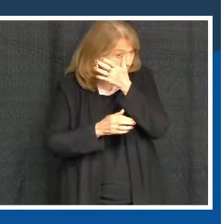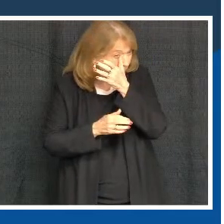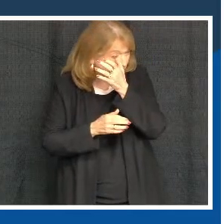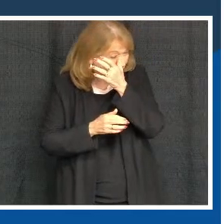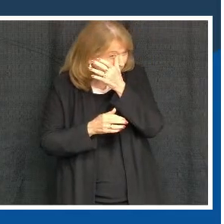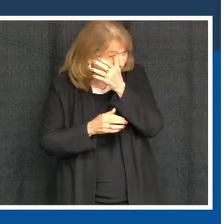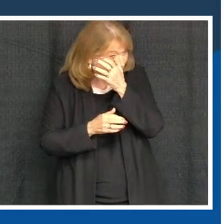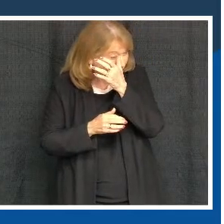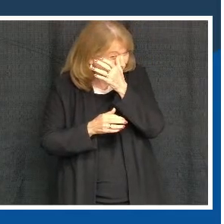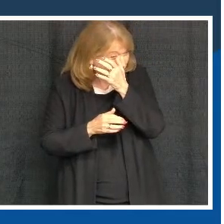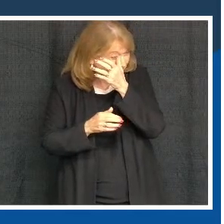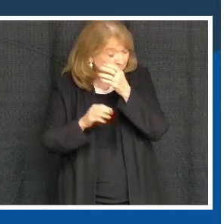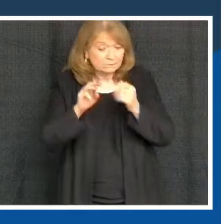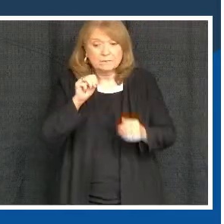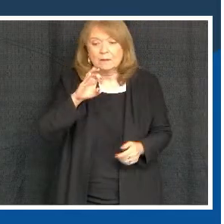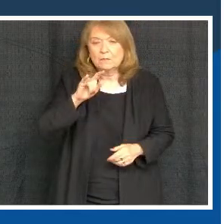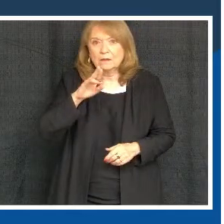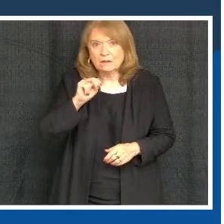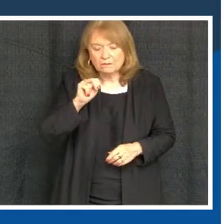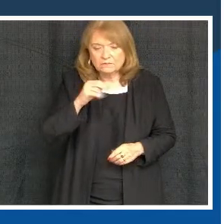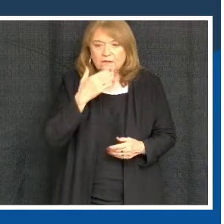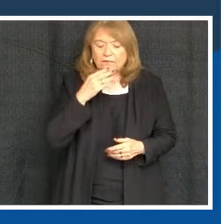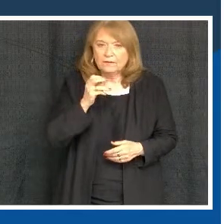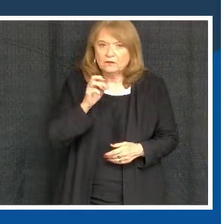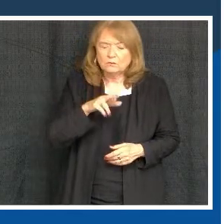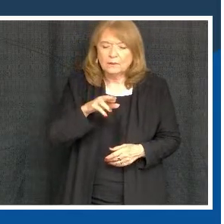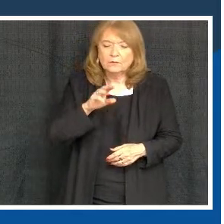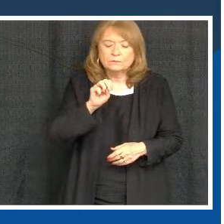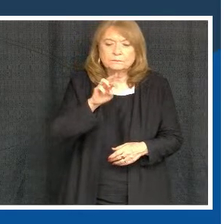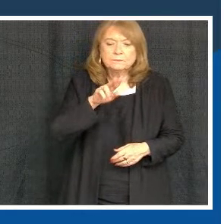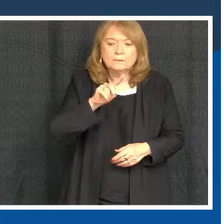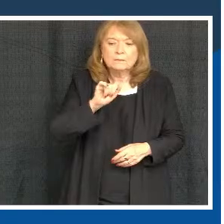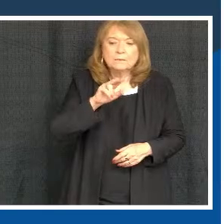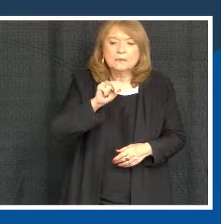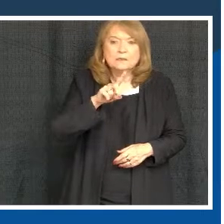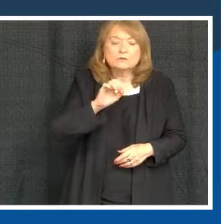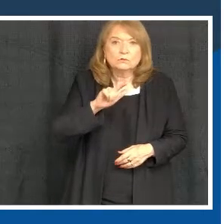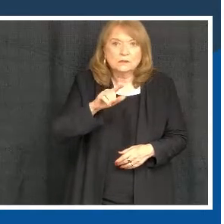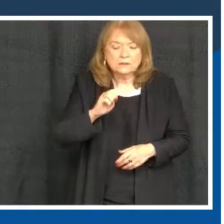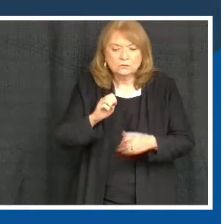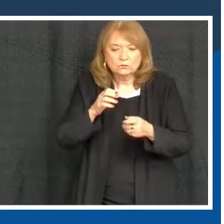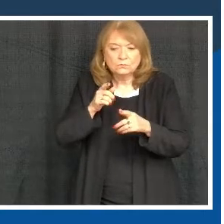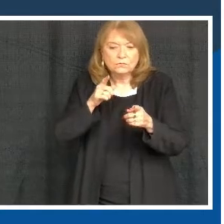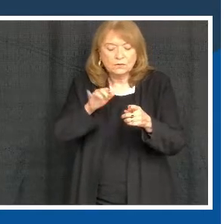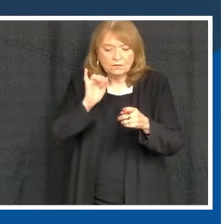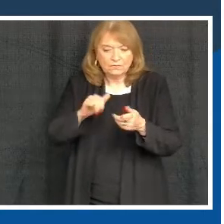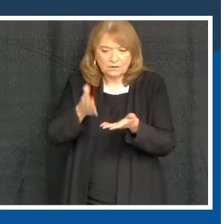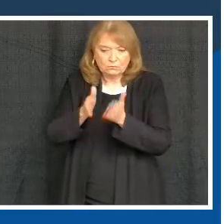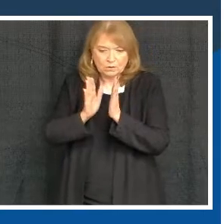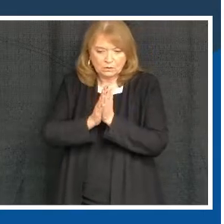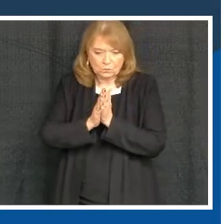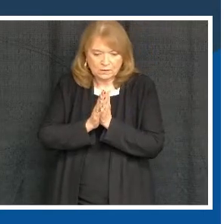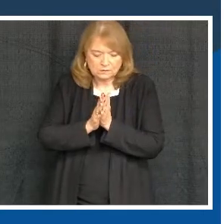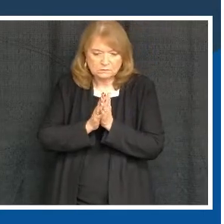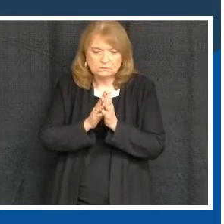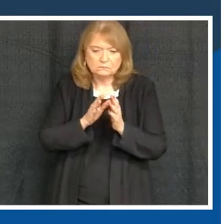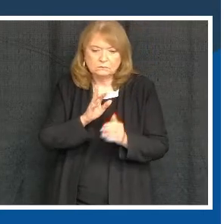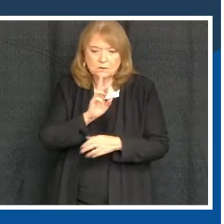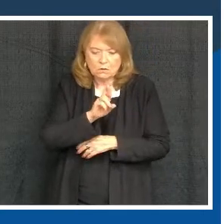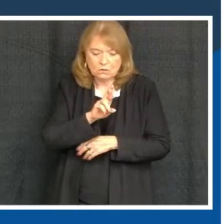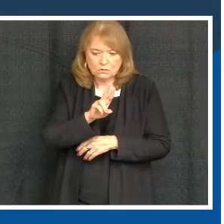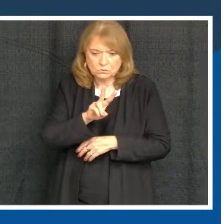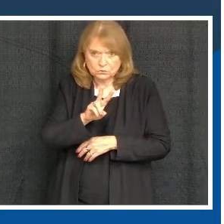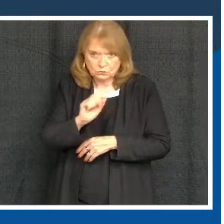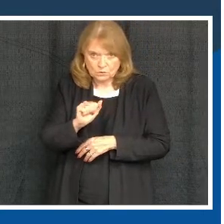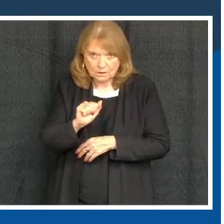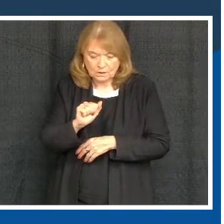Councilman McLaughlin, you're recognized. Thank you, Mayor. Mr. Tyndall, under the requested zoning classification of R2A, would